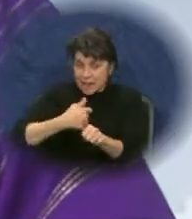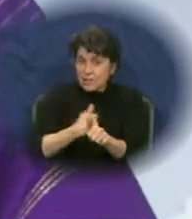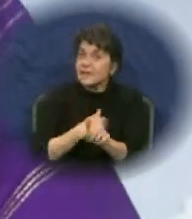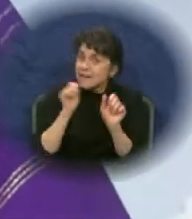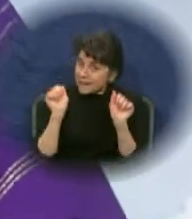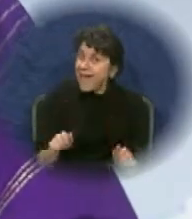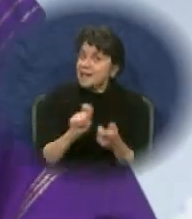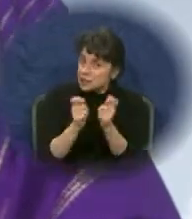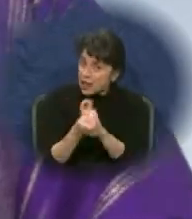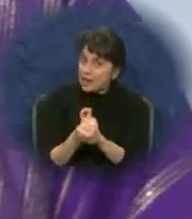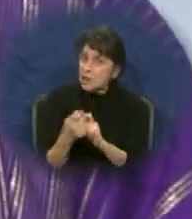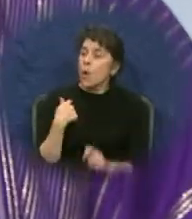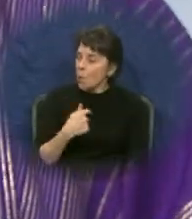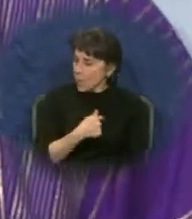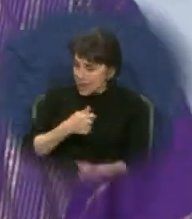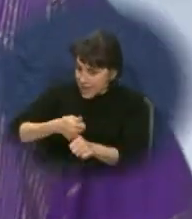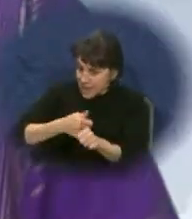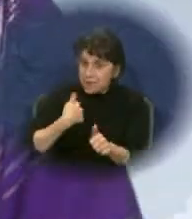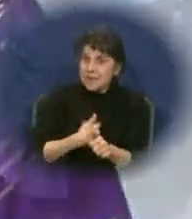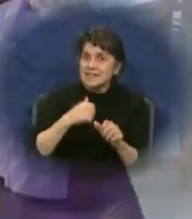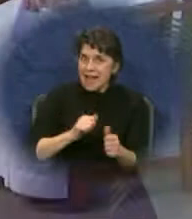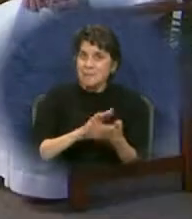effectively God's people.